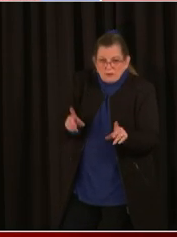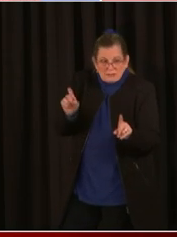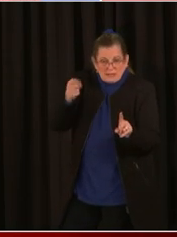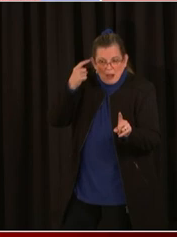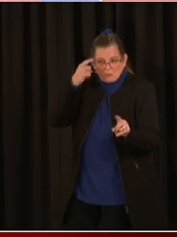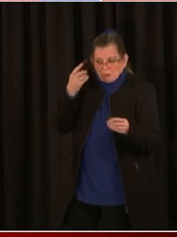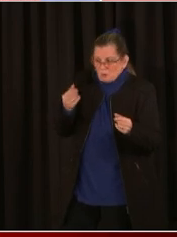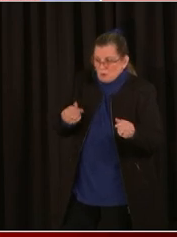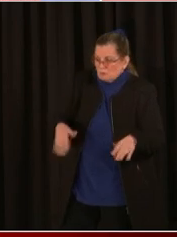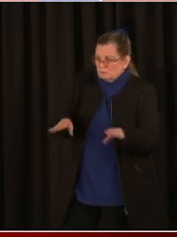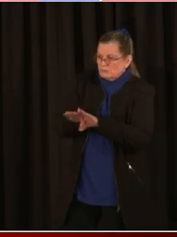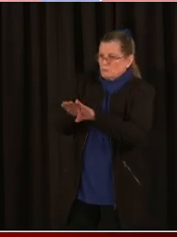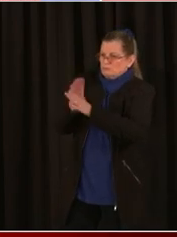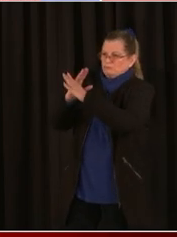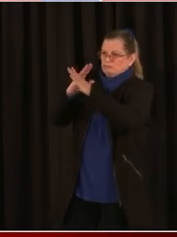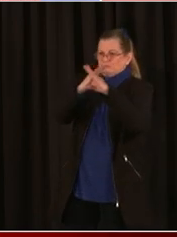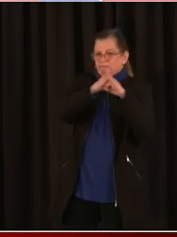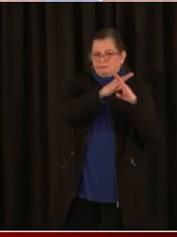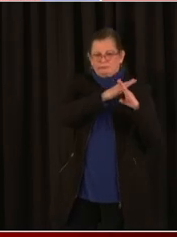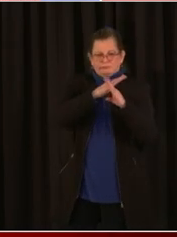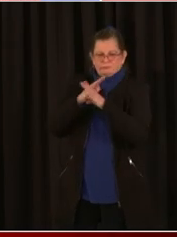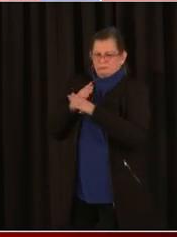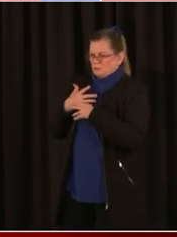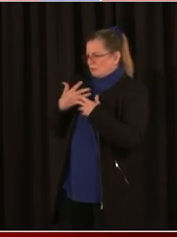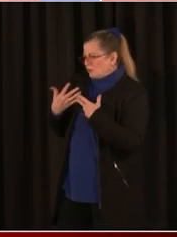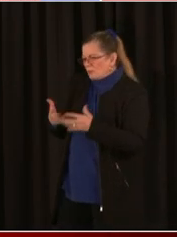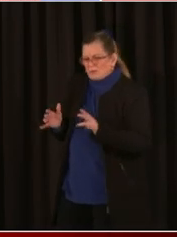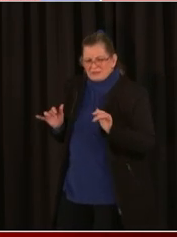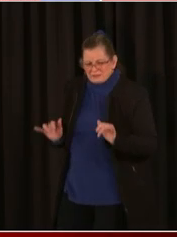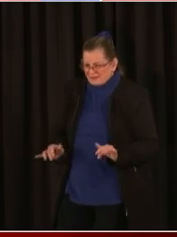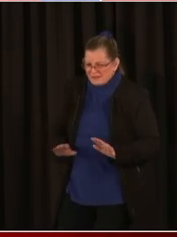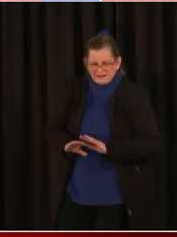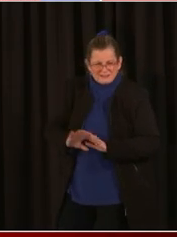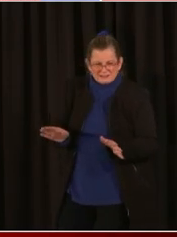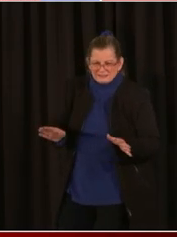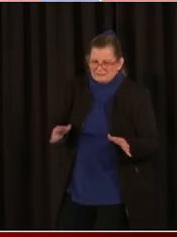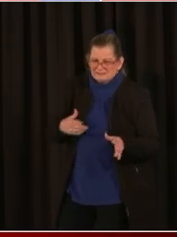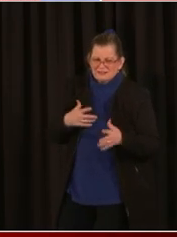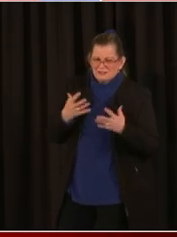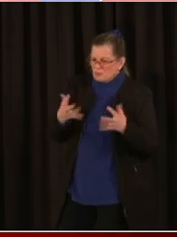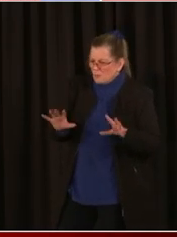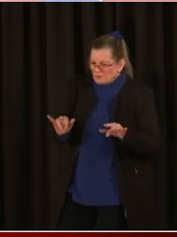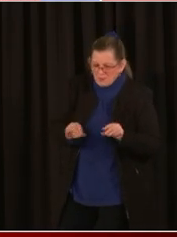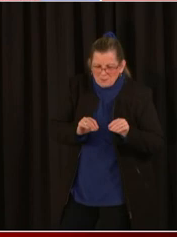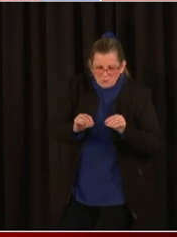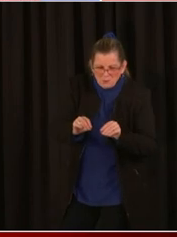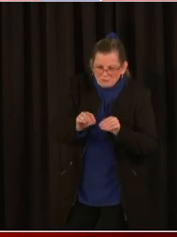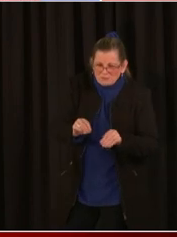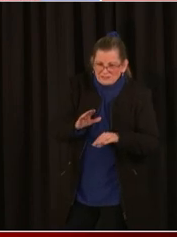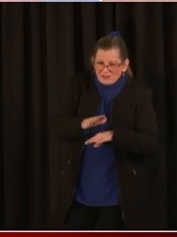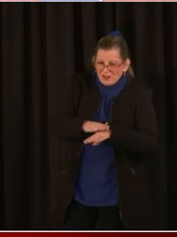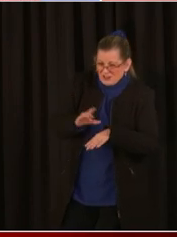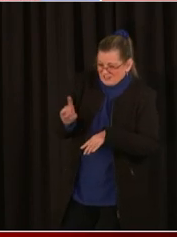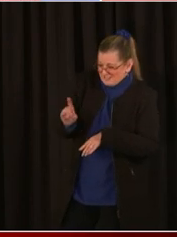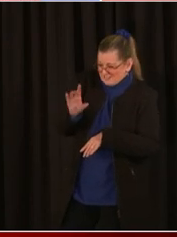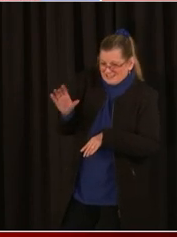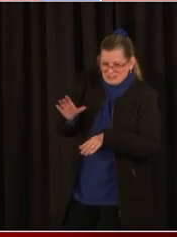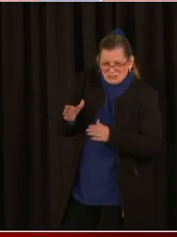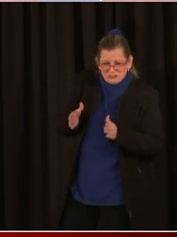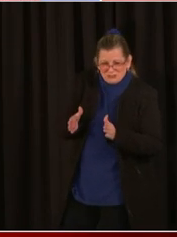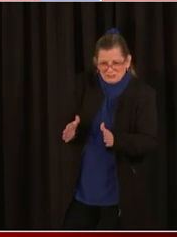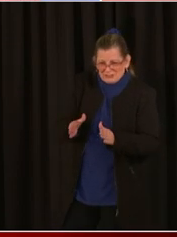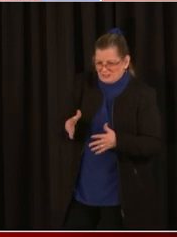closed down, and we certainly don't want this movement, this creep onto D.C. streets and